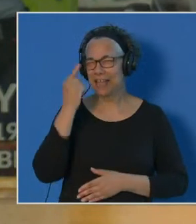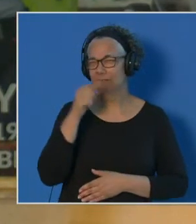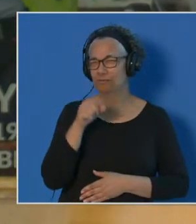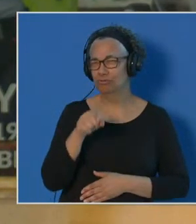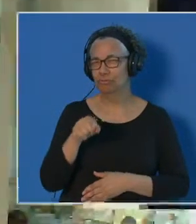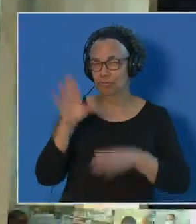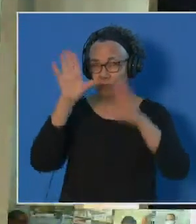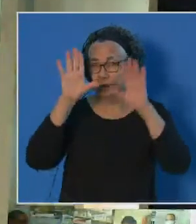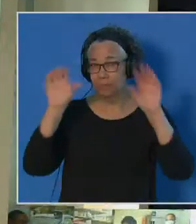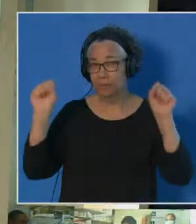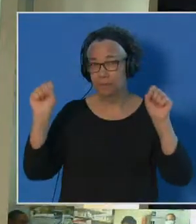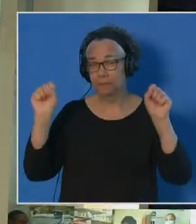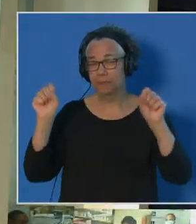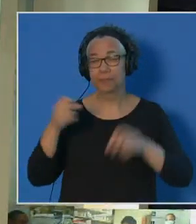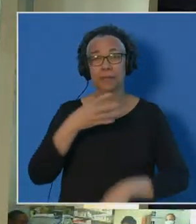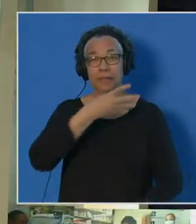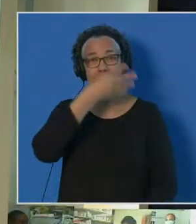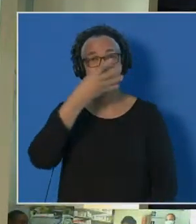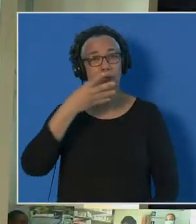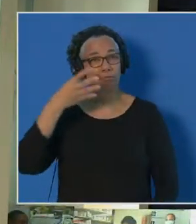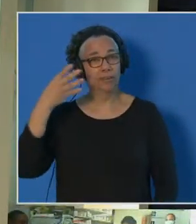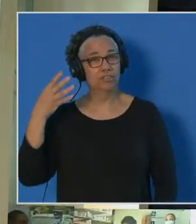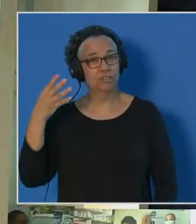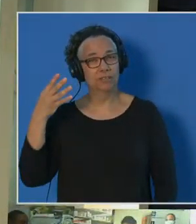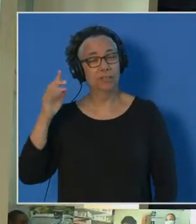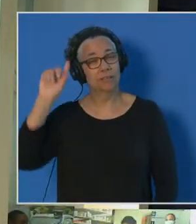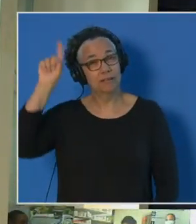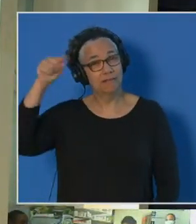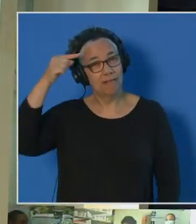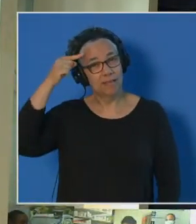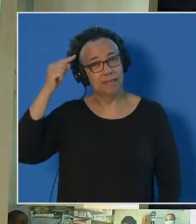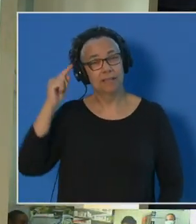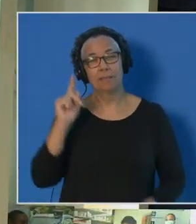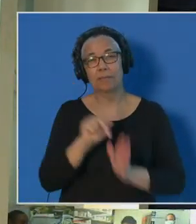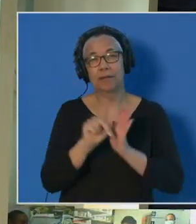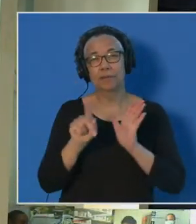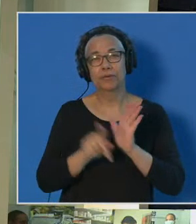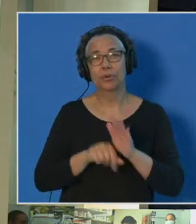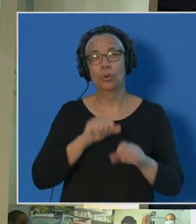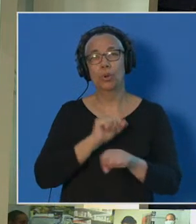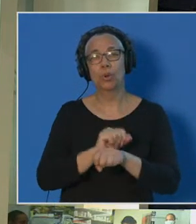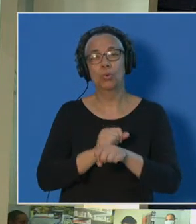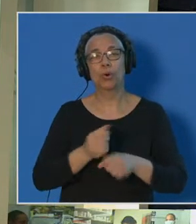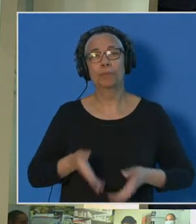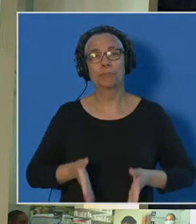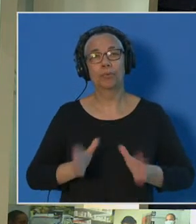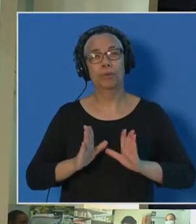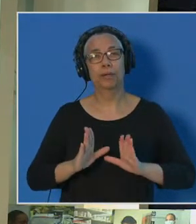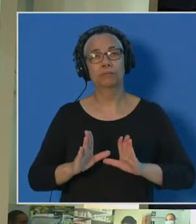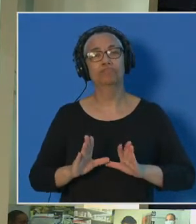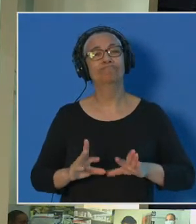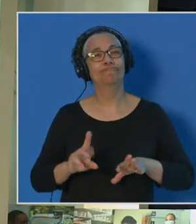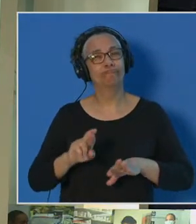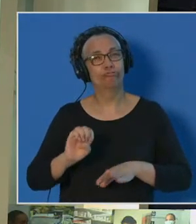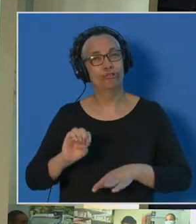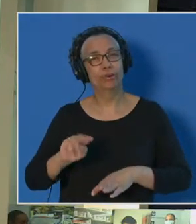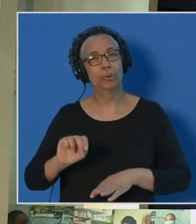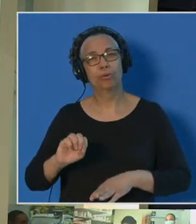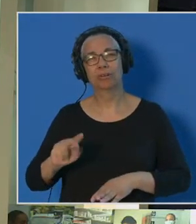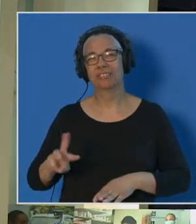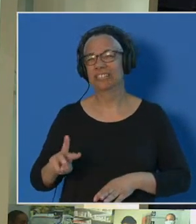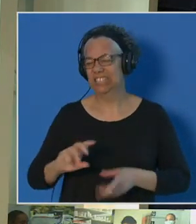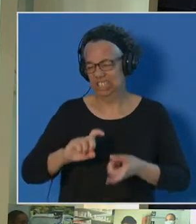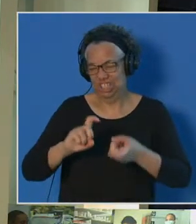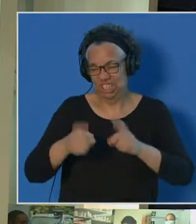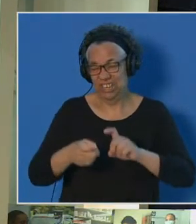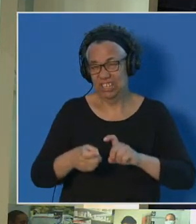In terms of immigration, has the government's policy on work permit renewals changed as a result of the pandemic and all of these job losses?